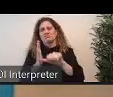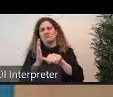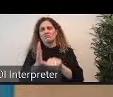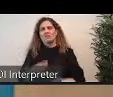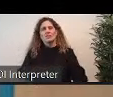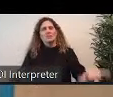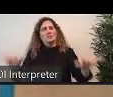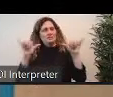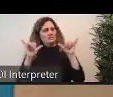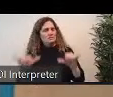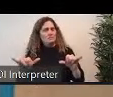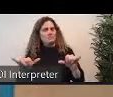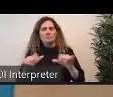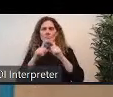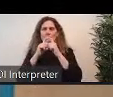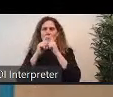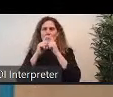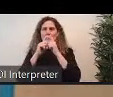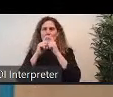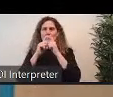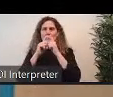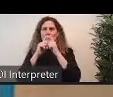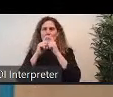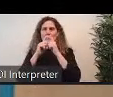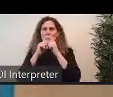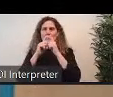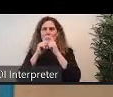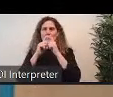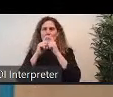our distance, and washing our hands.